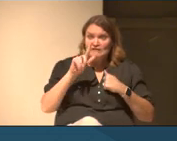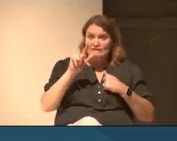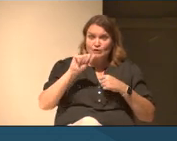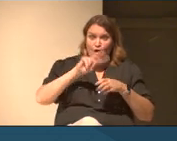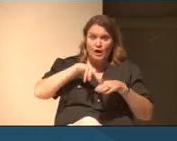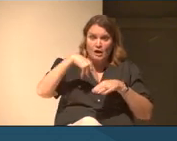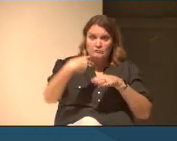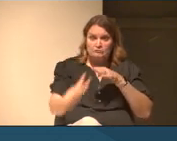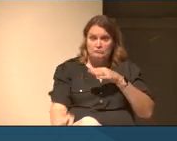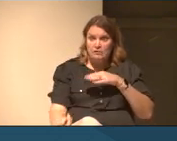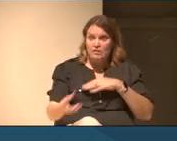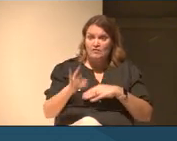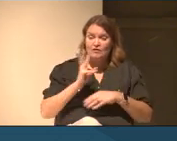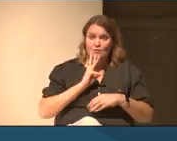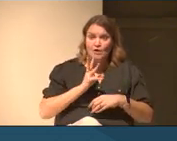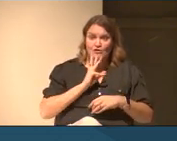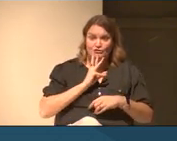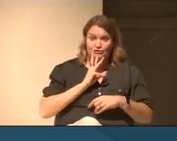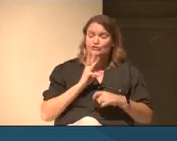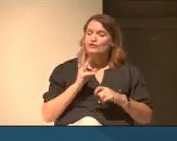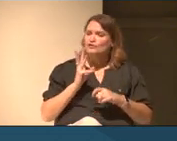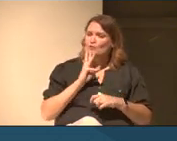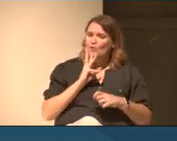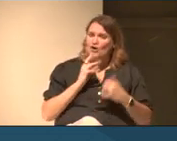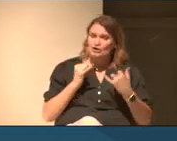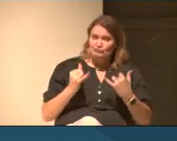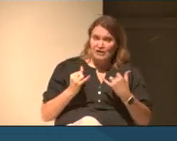have read. The ocean right now